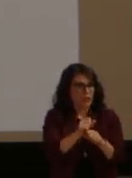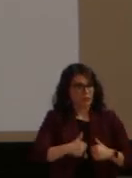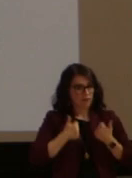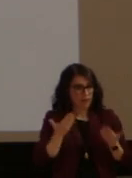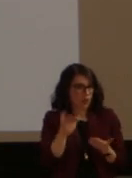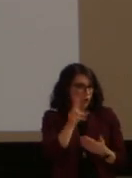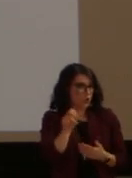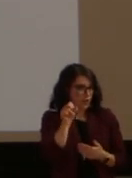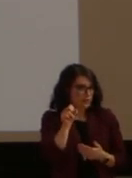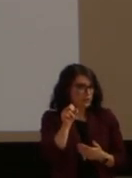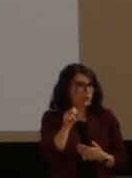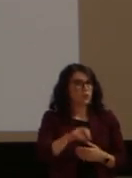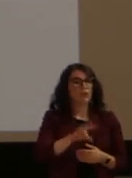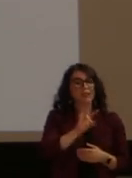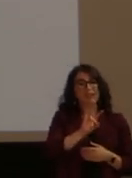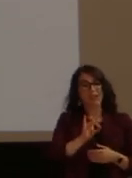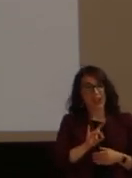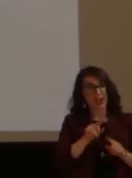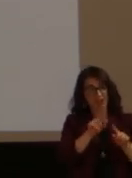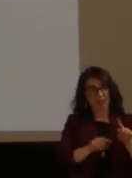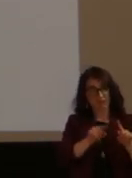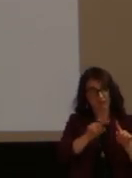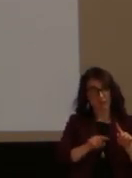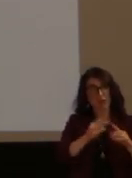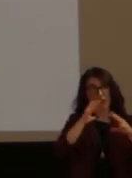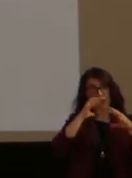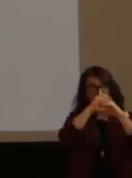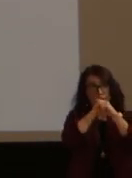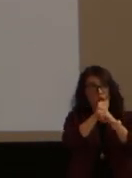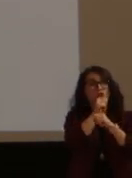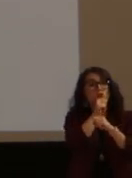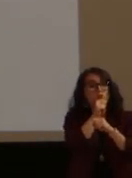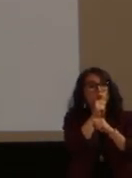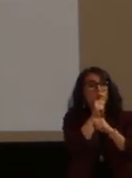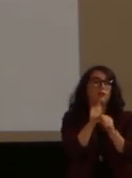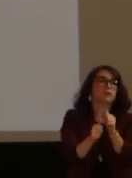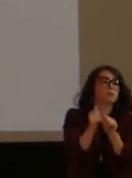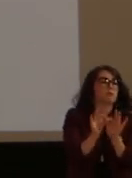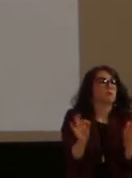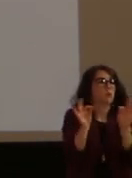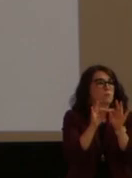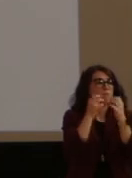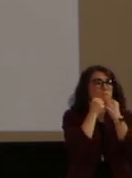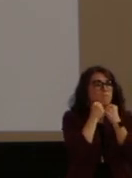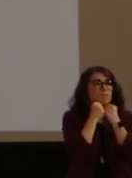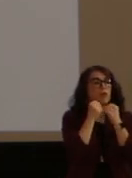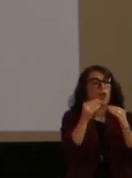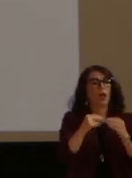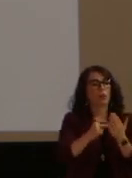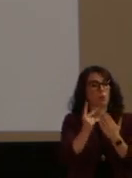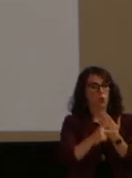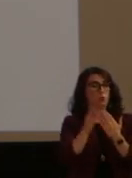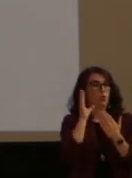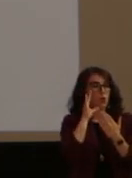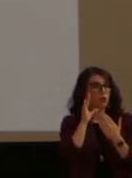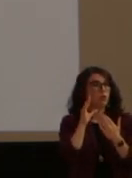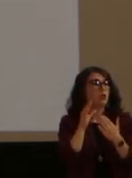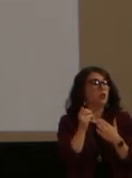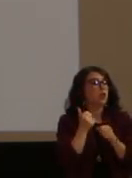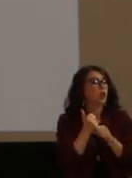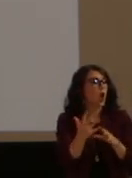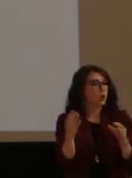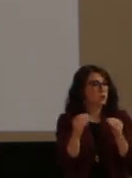And 7 and 8, security and privacy are of the highest importance. And finally, that the program will be a catalyst for change